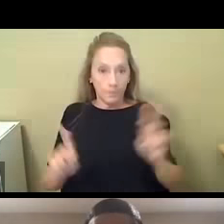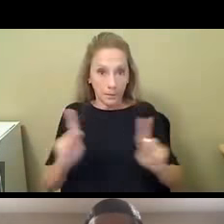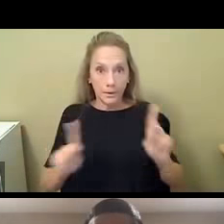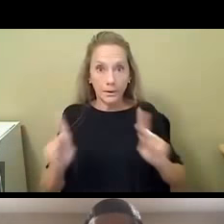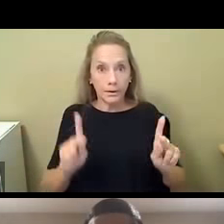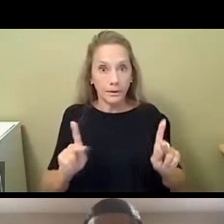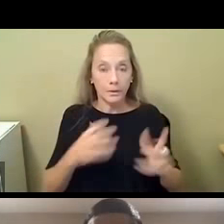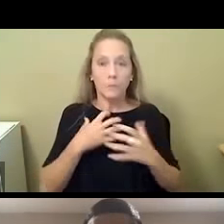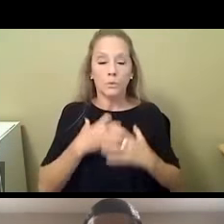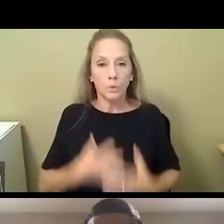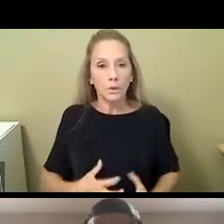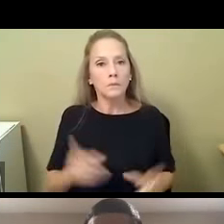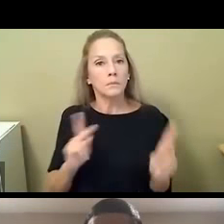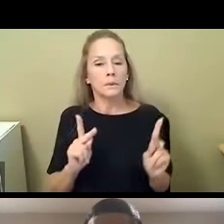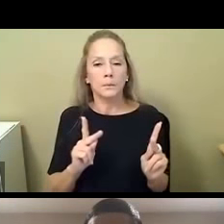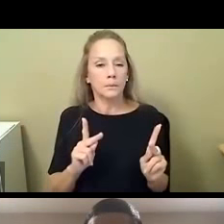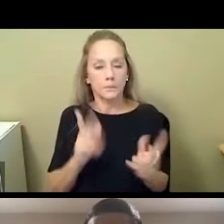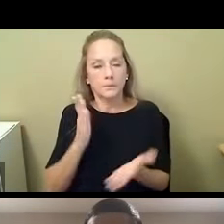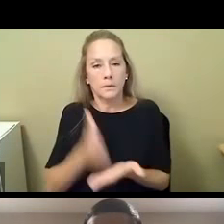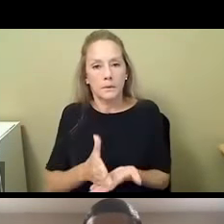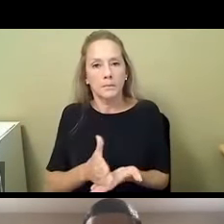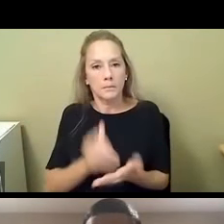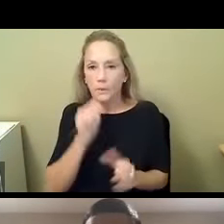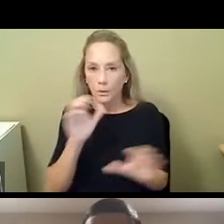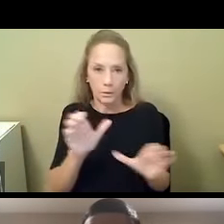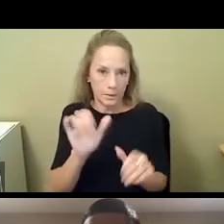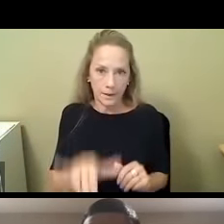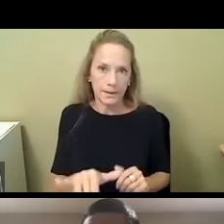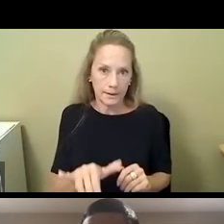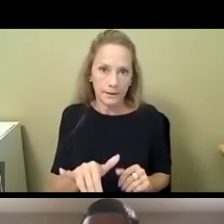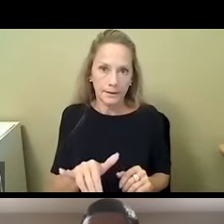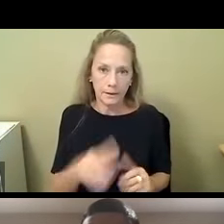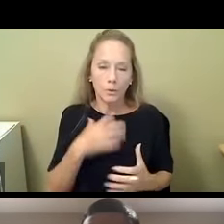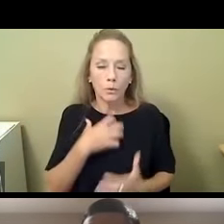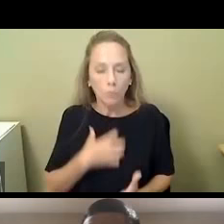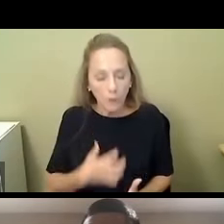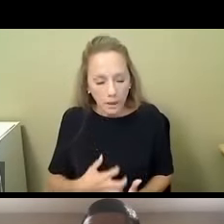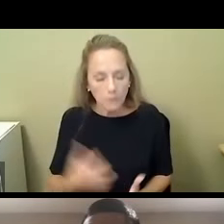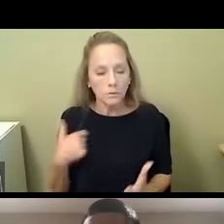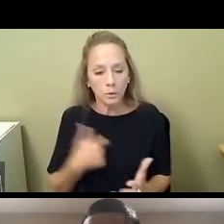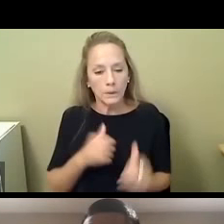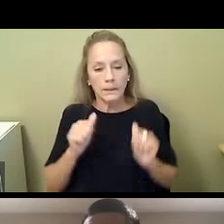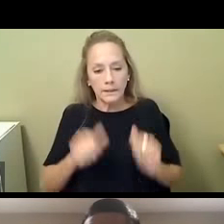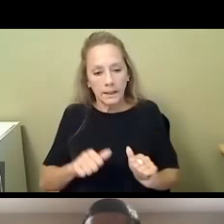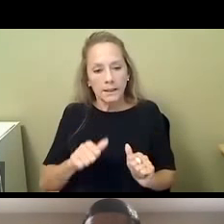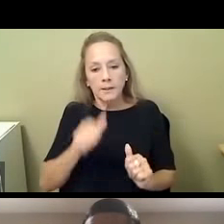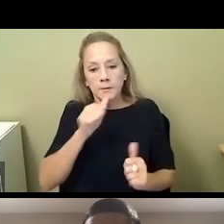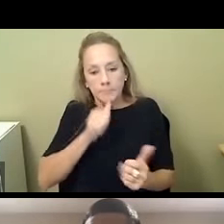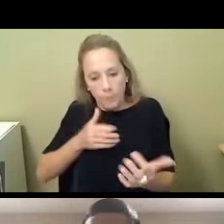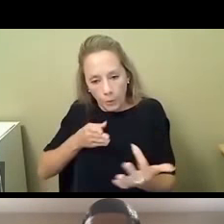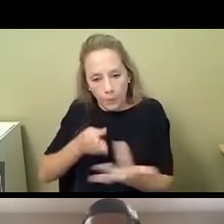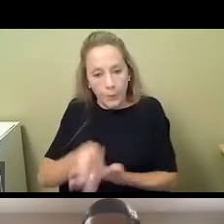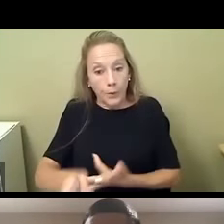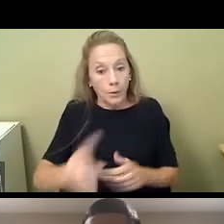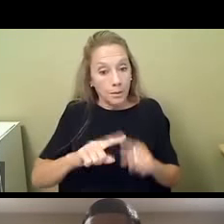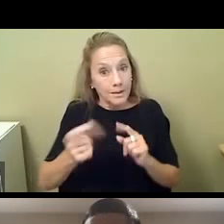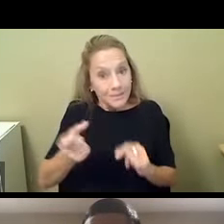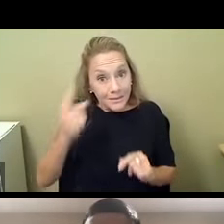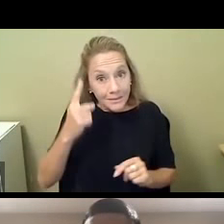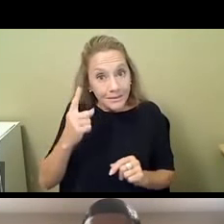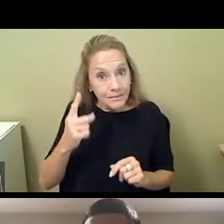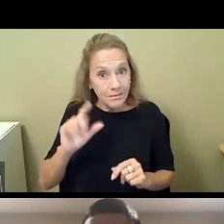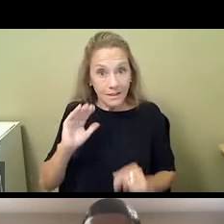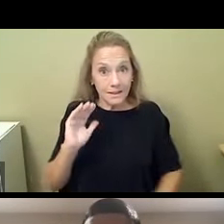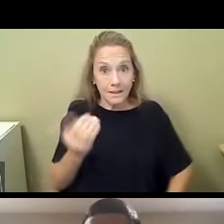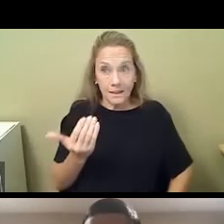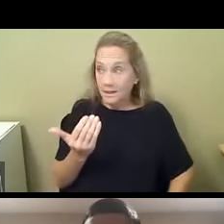now. I wish people wouldn't do that. I mean, I wish we could get through this, but unfortunately it looks like we're